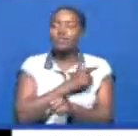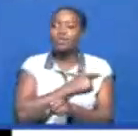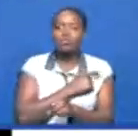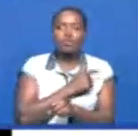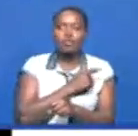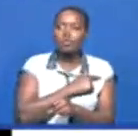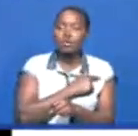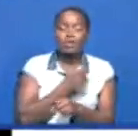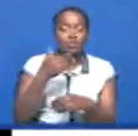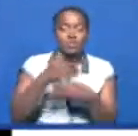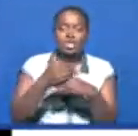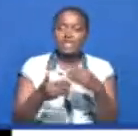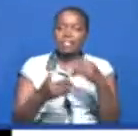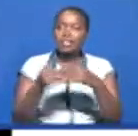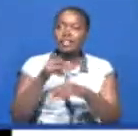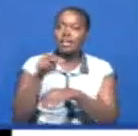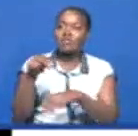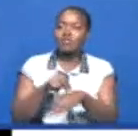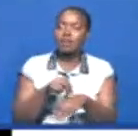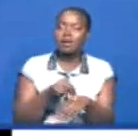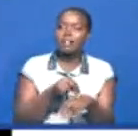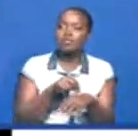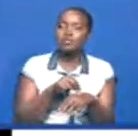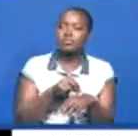uvivu tujenge taifa.